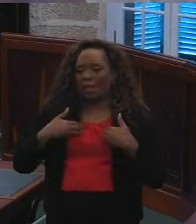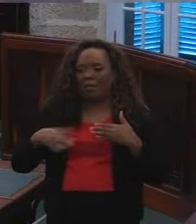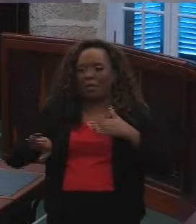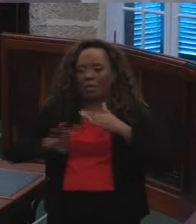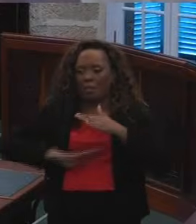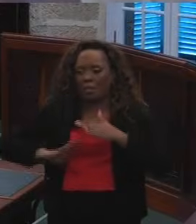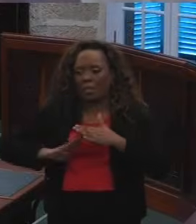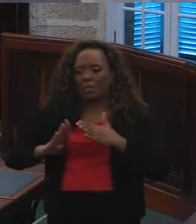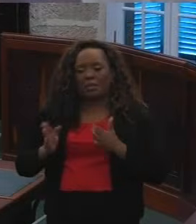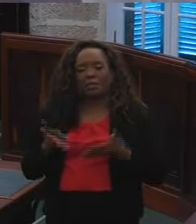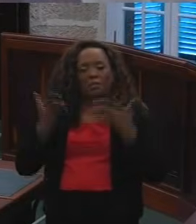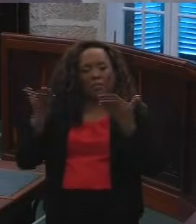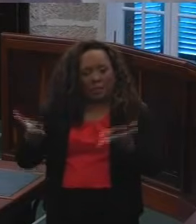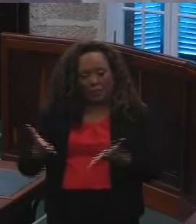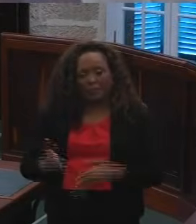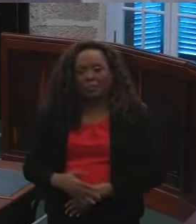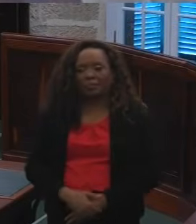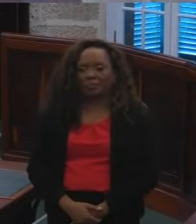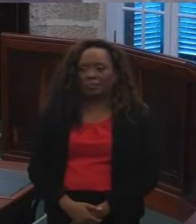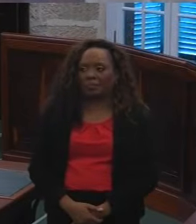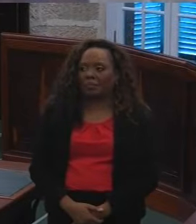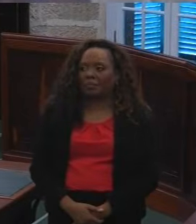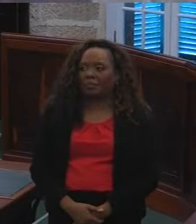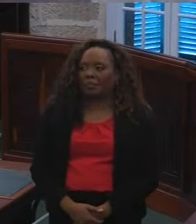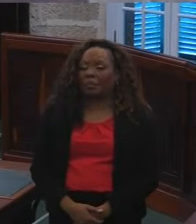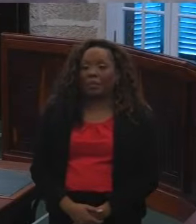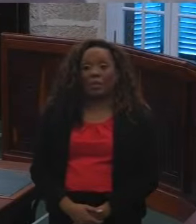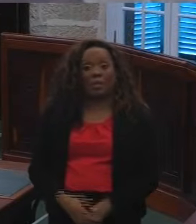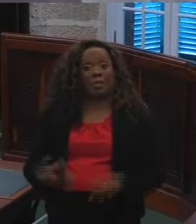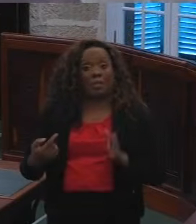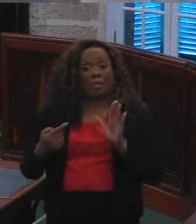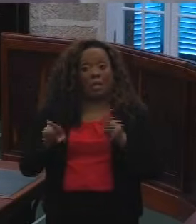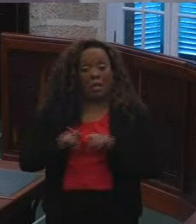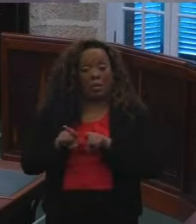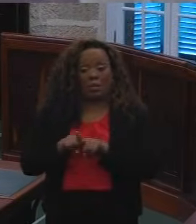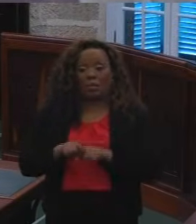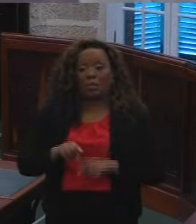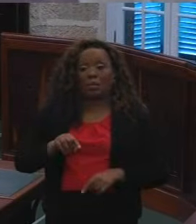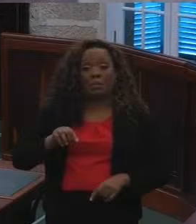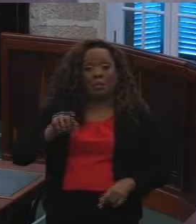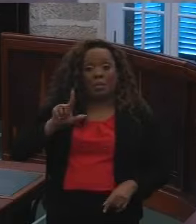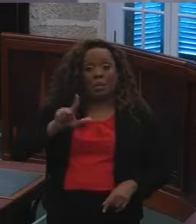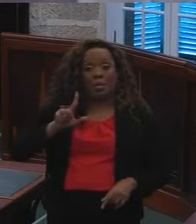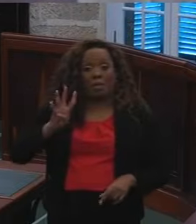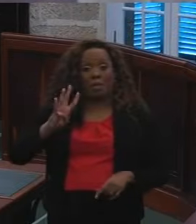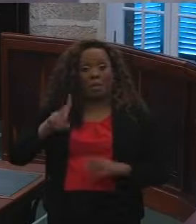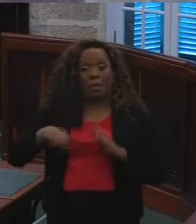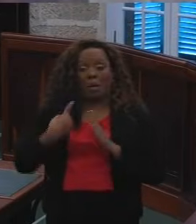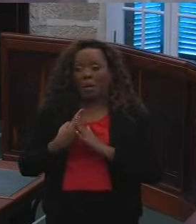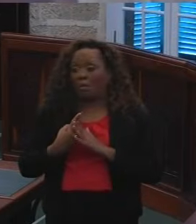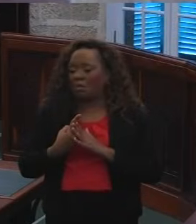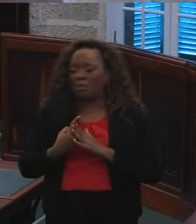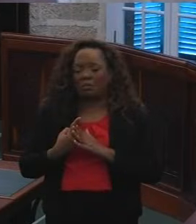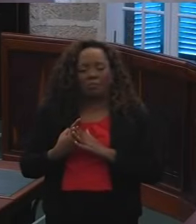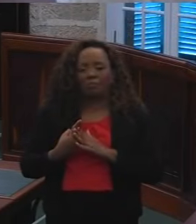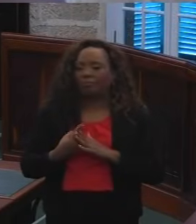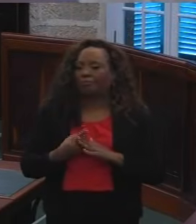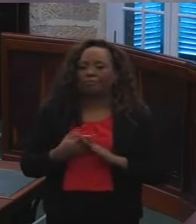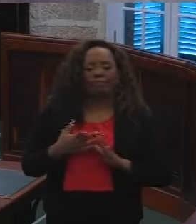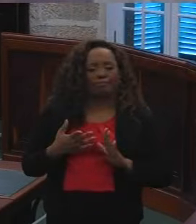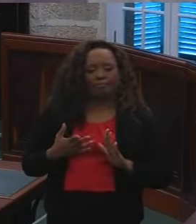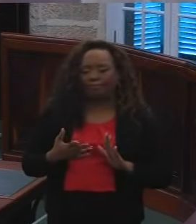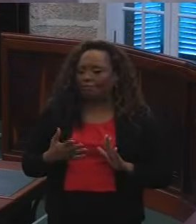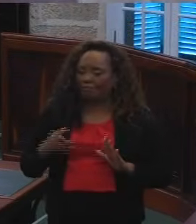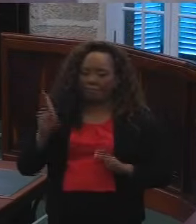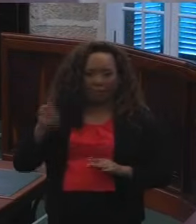And it's specifically to the 24-hour need, because those residential facilities must be manned 24 hours a day. And we are